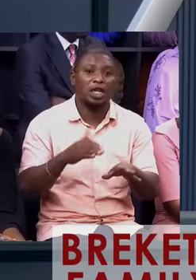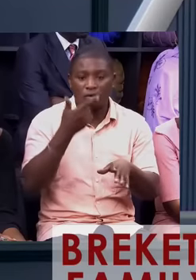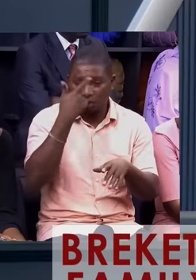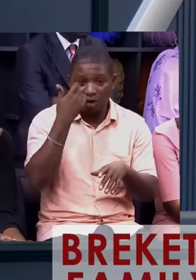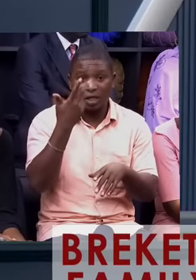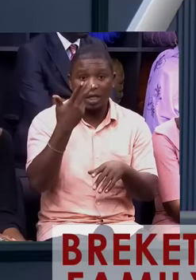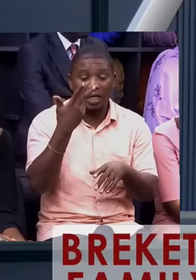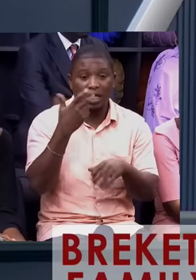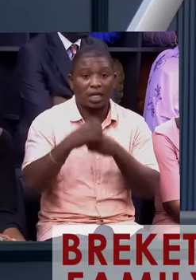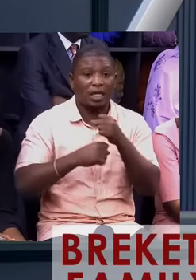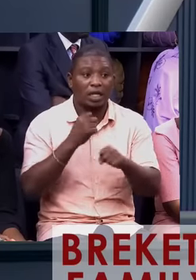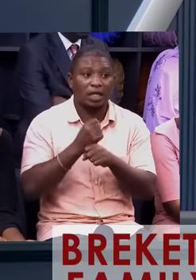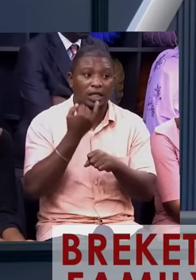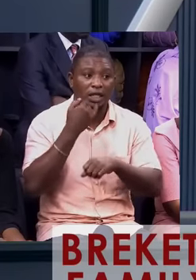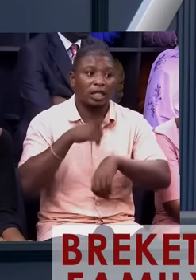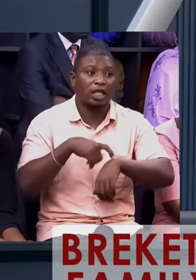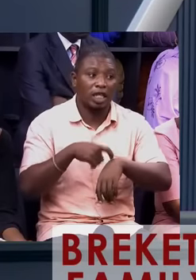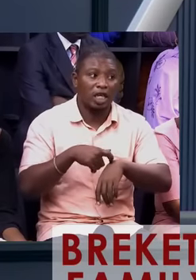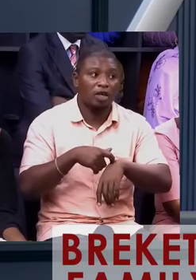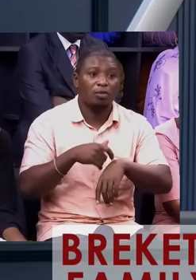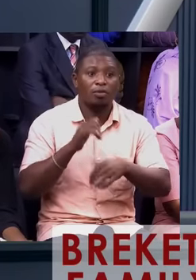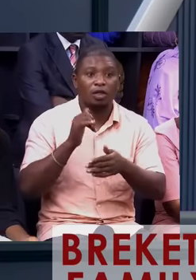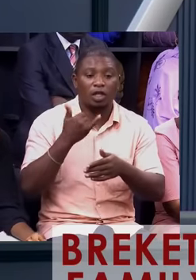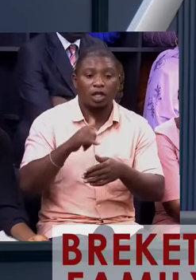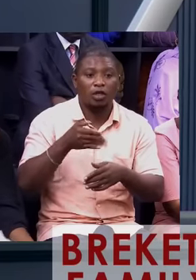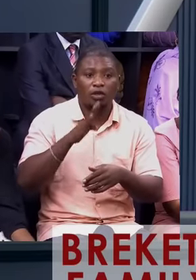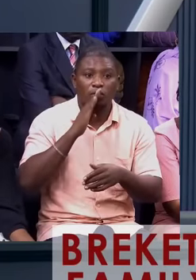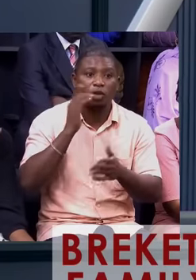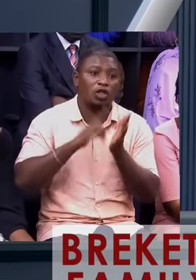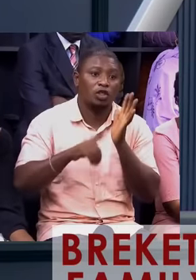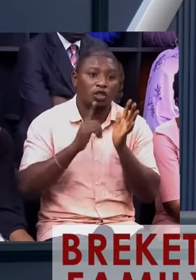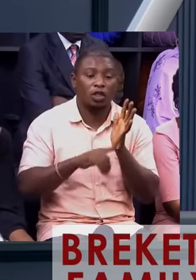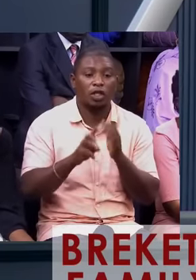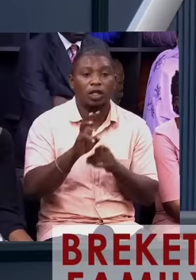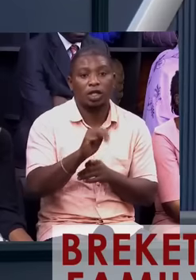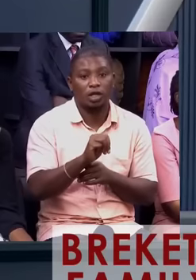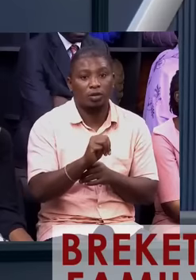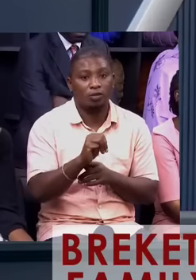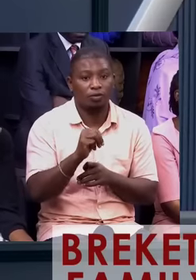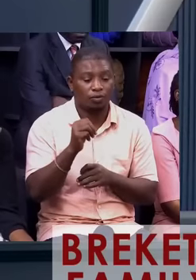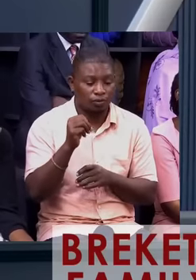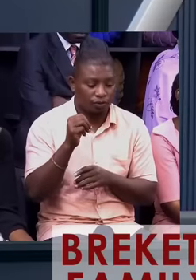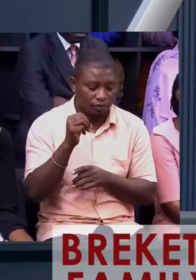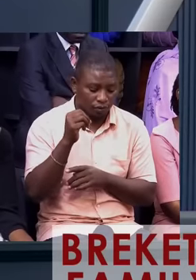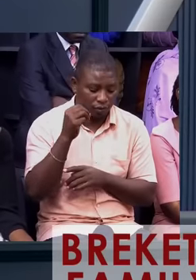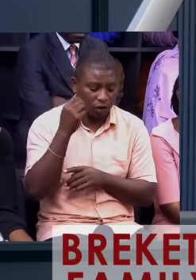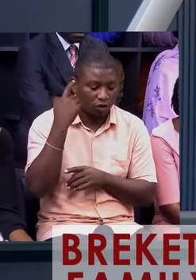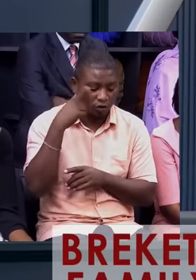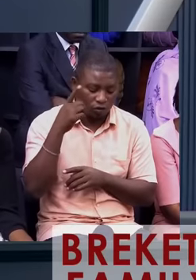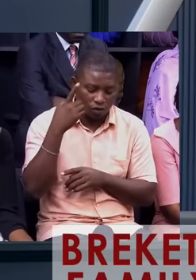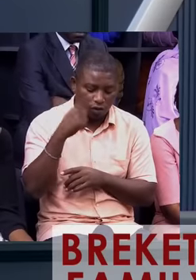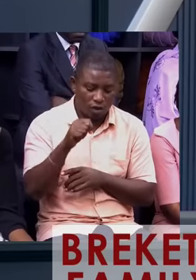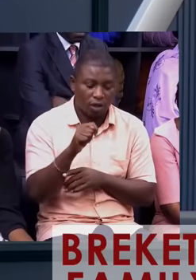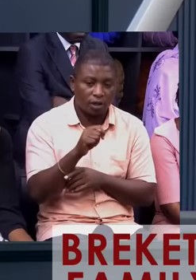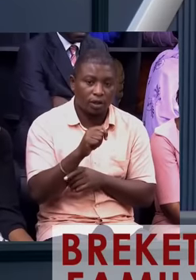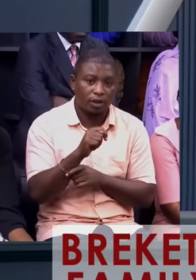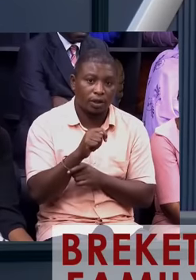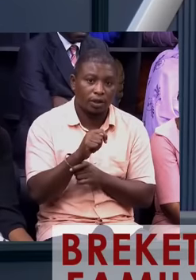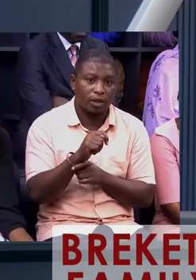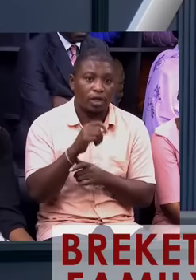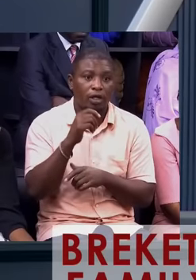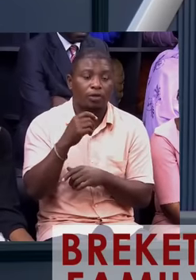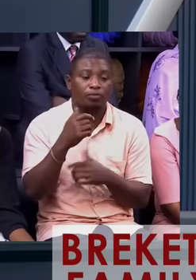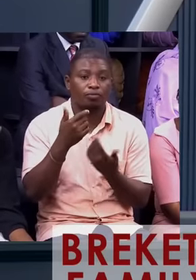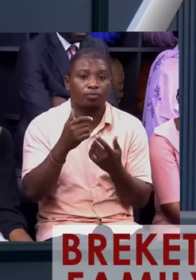3 years is the time they should be Che them for the checking their their making sure that they don't have any